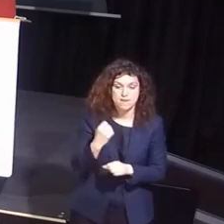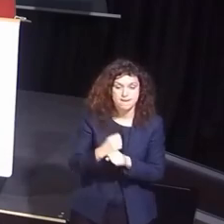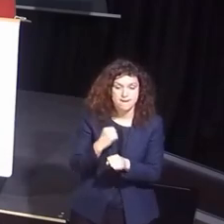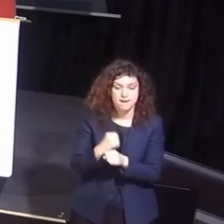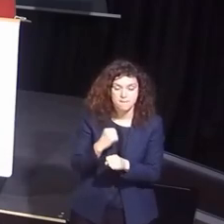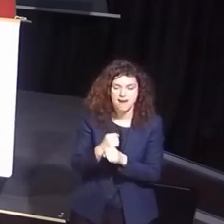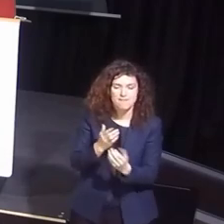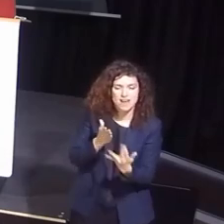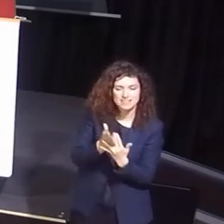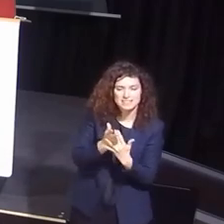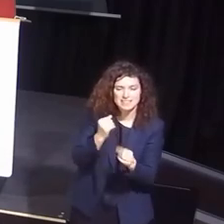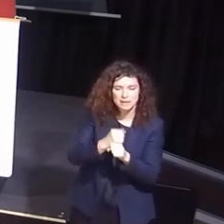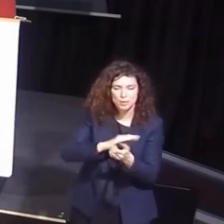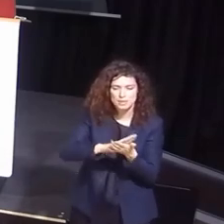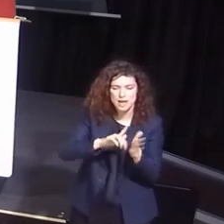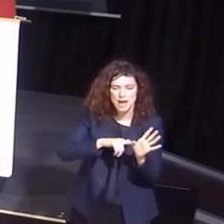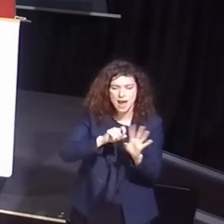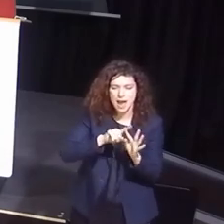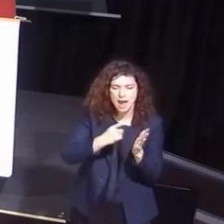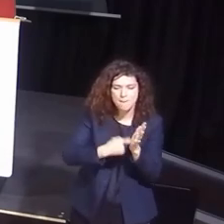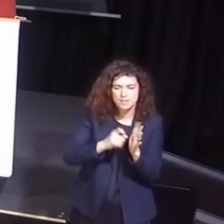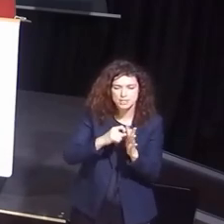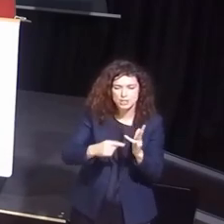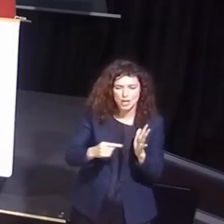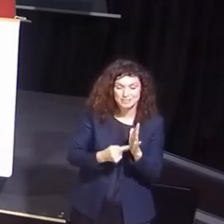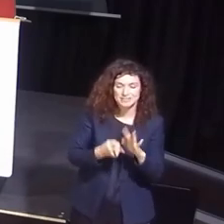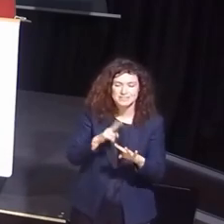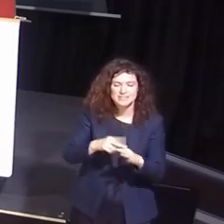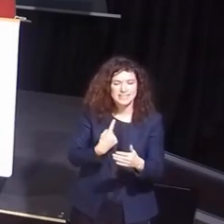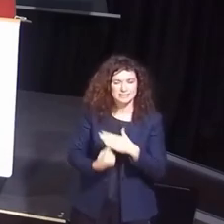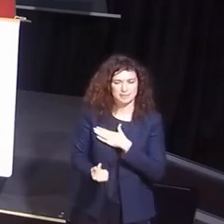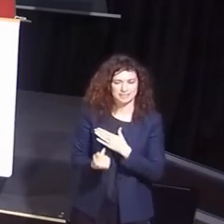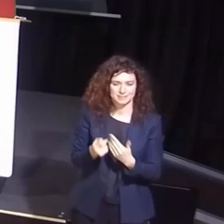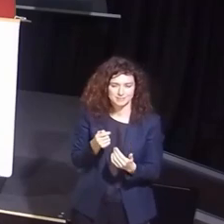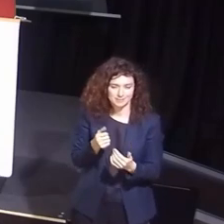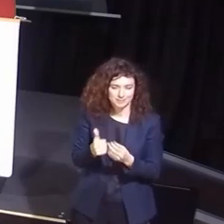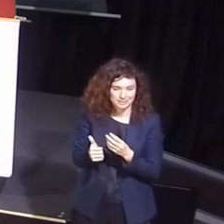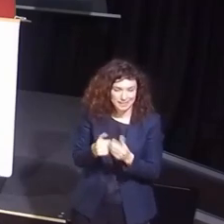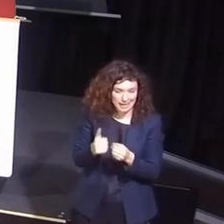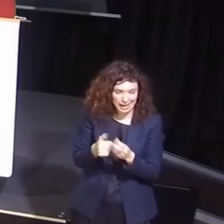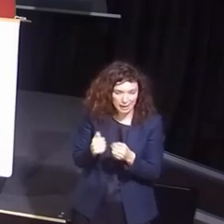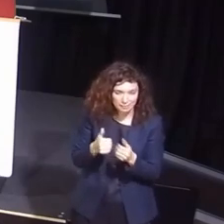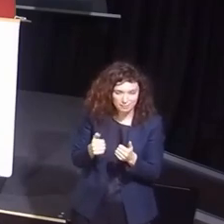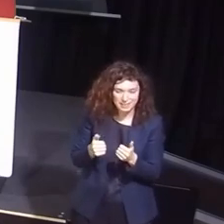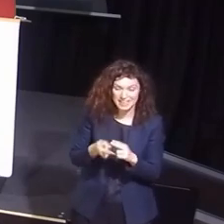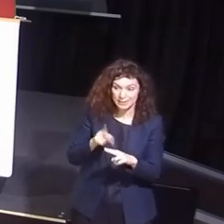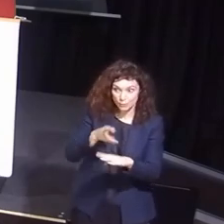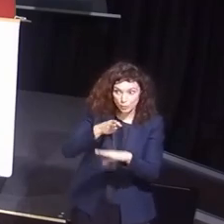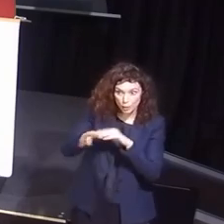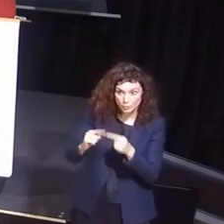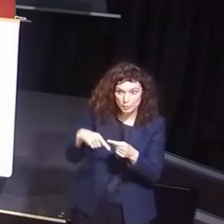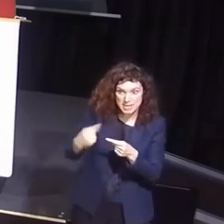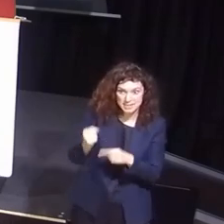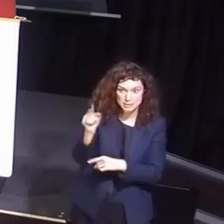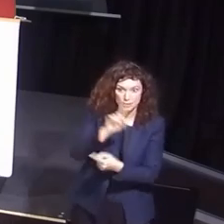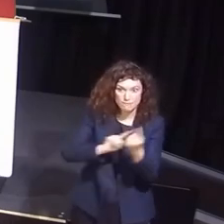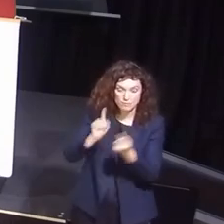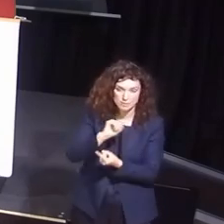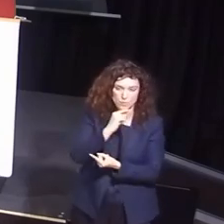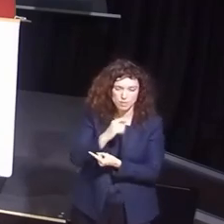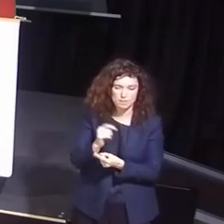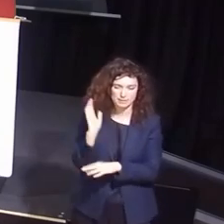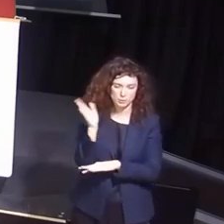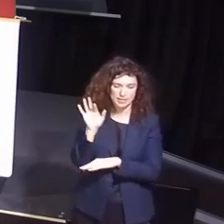to a game called Hyperdot. It's an indie game. If you're going to the Toronto conference, there'll be a presenter there. But they did a ton of